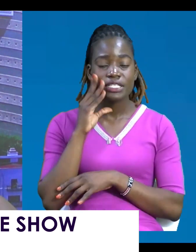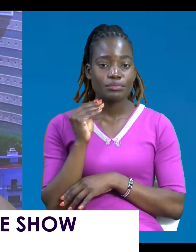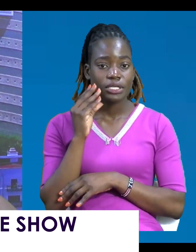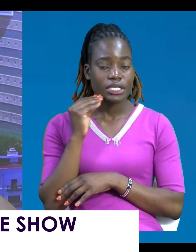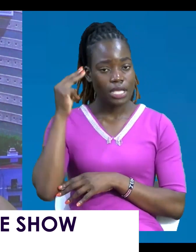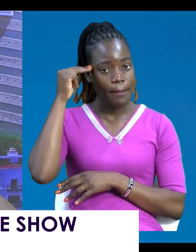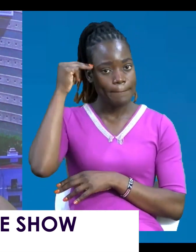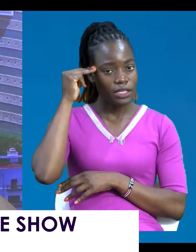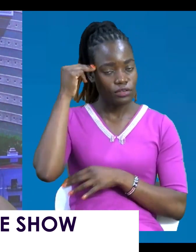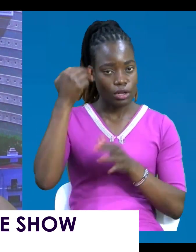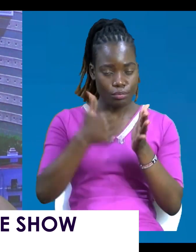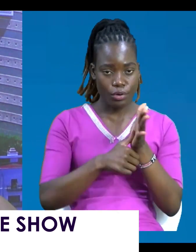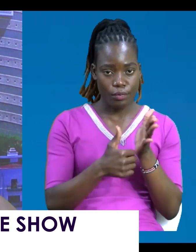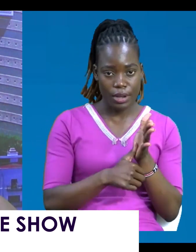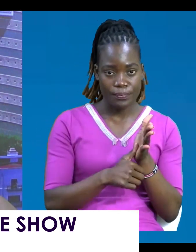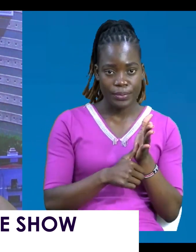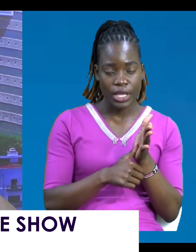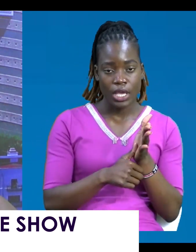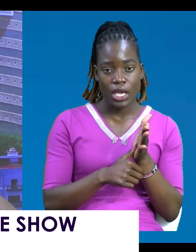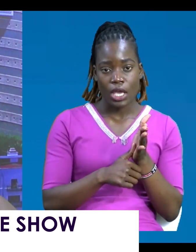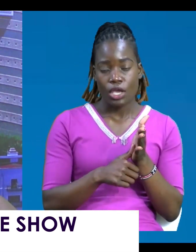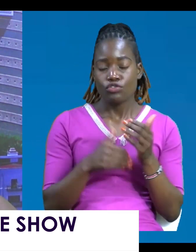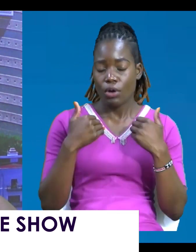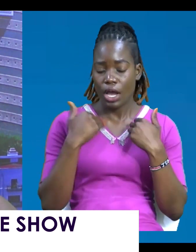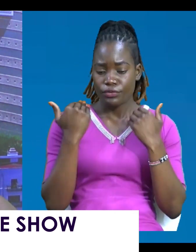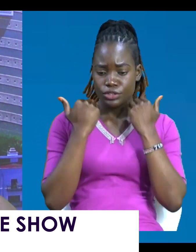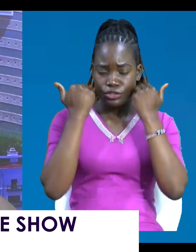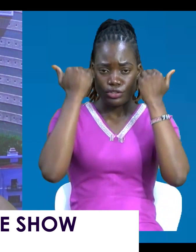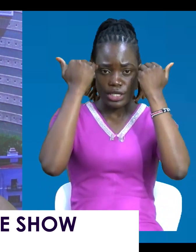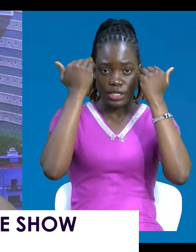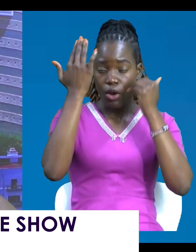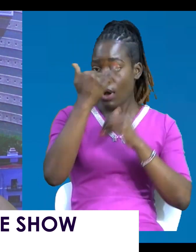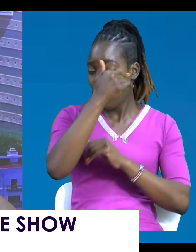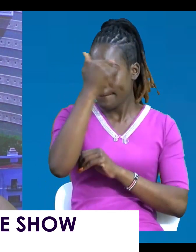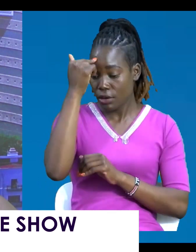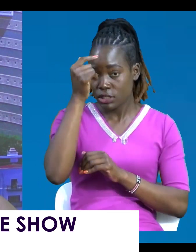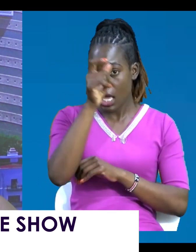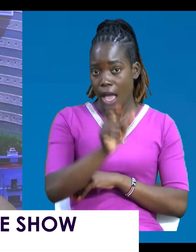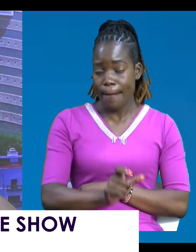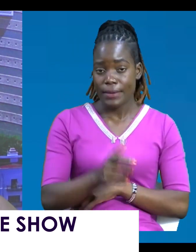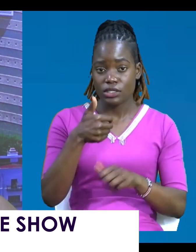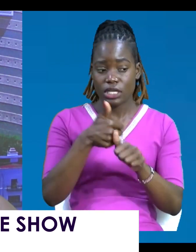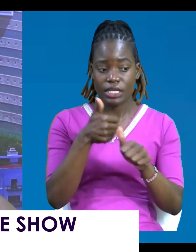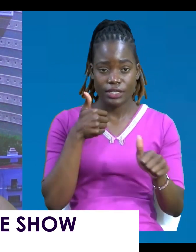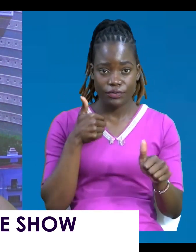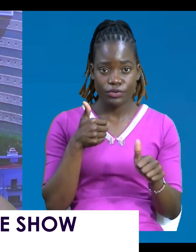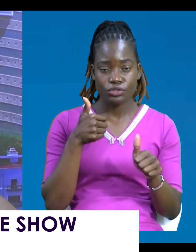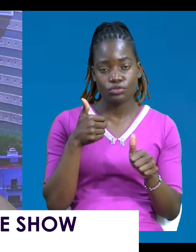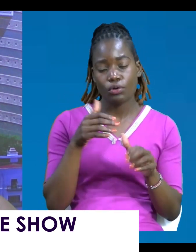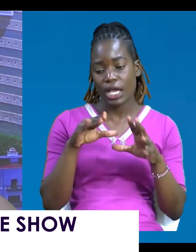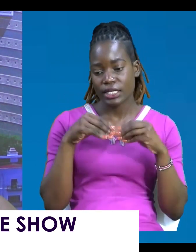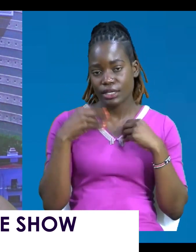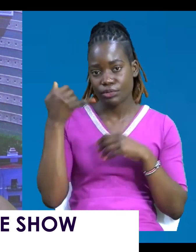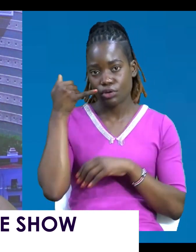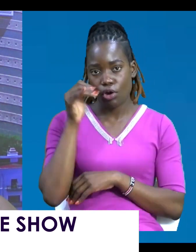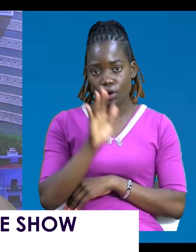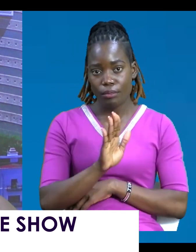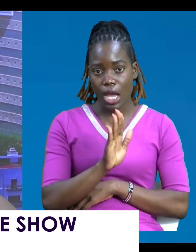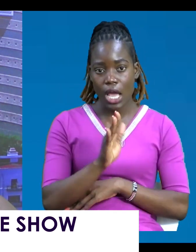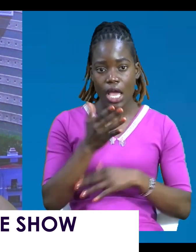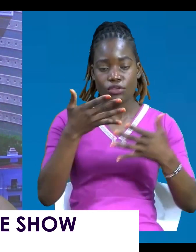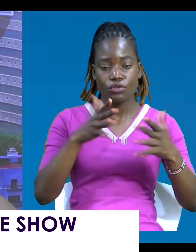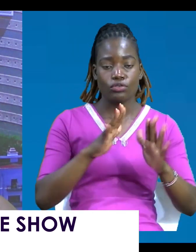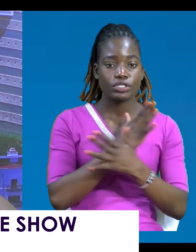mental turmoil. You are going through distress because somebody has refused to pick your phone call. You are